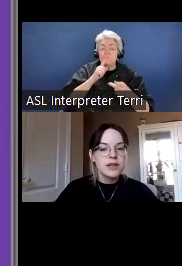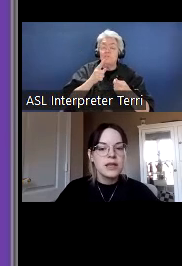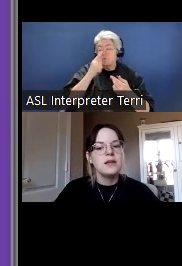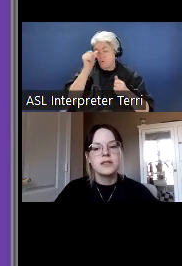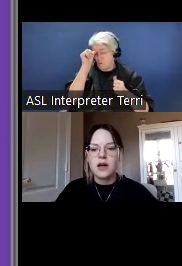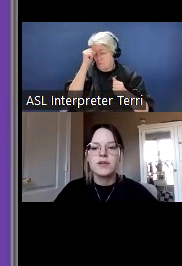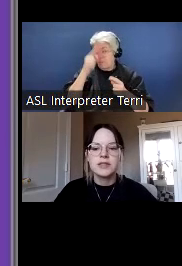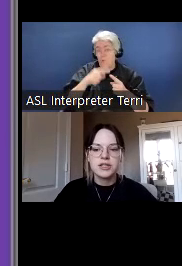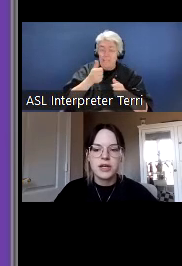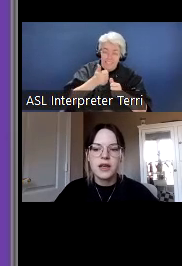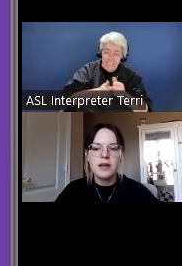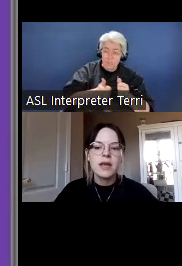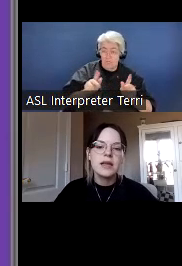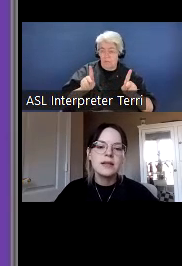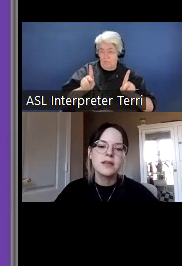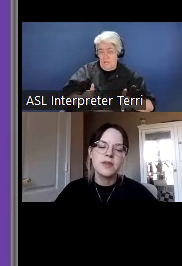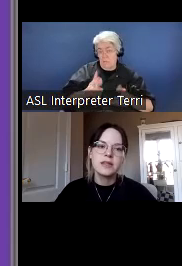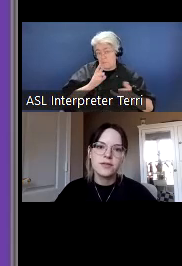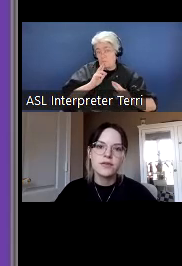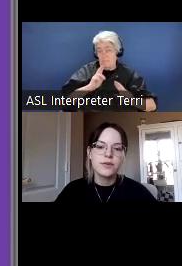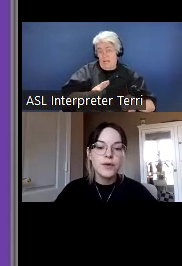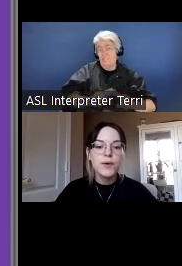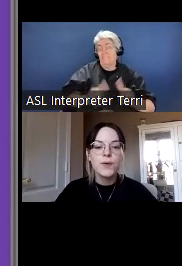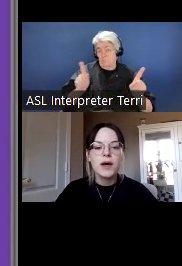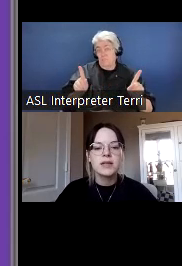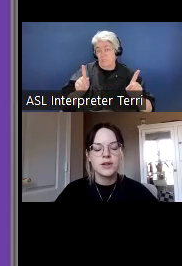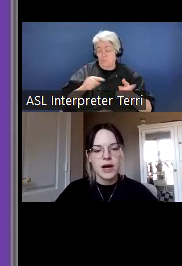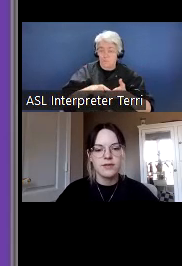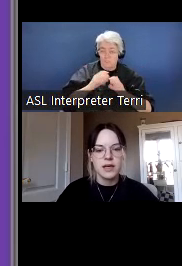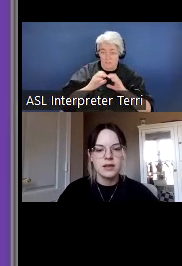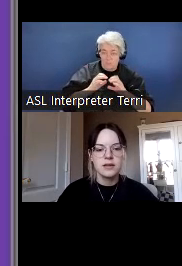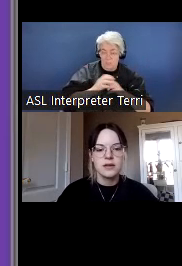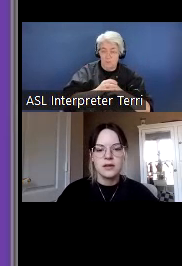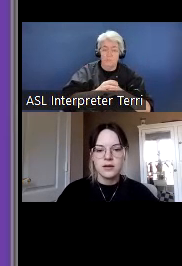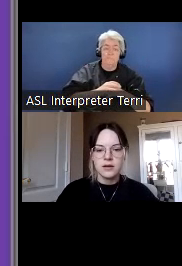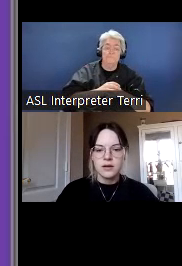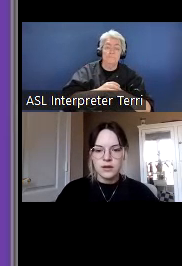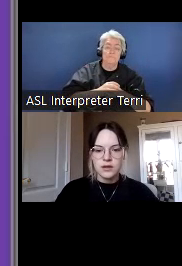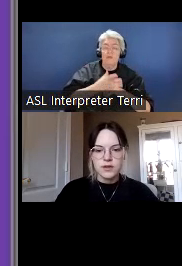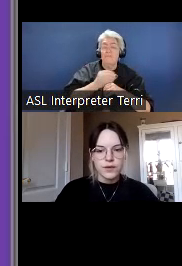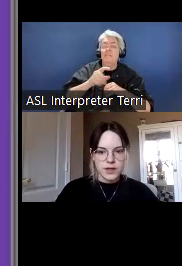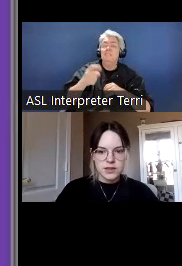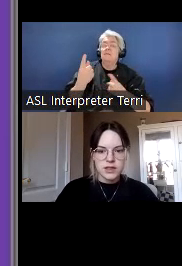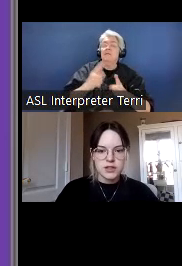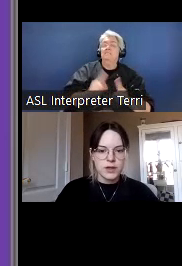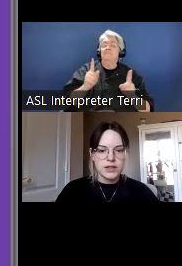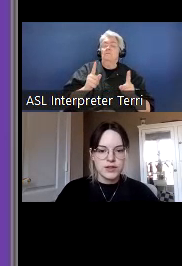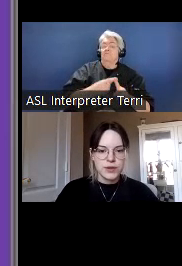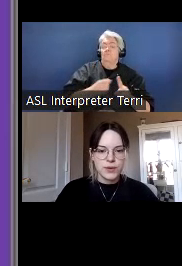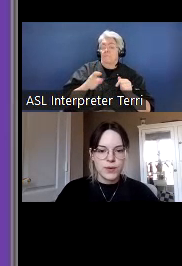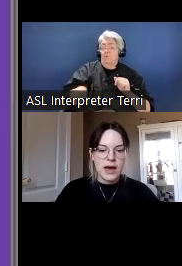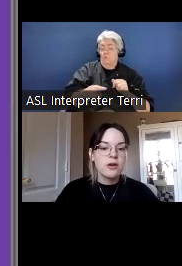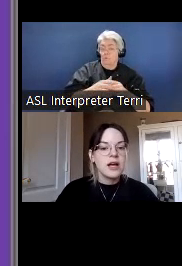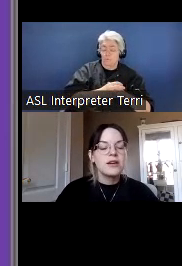react differently to the conversation and may need something different from you as their advocate. So first, I just